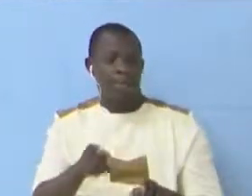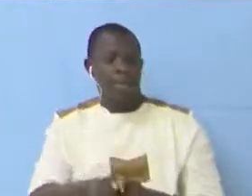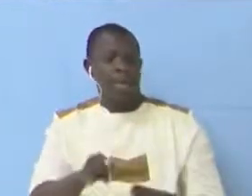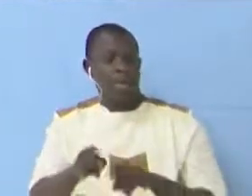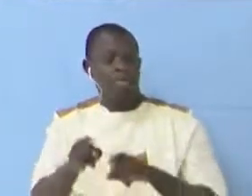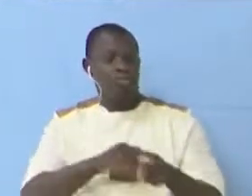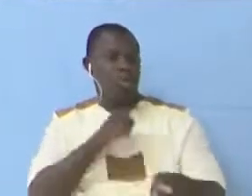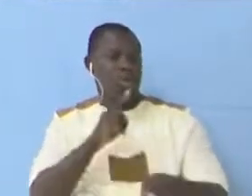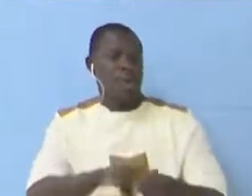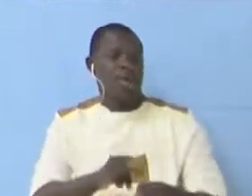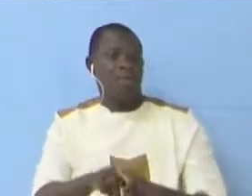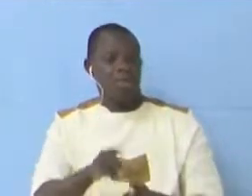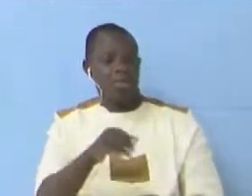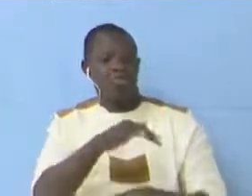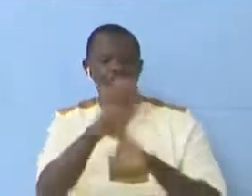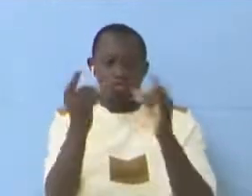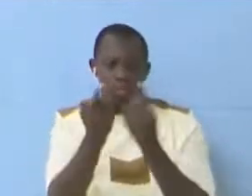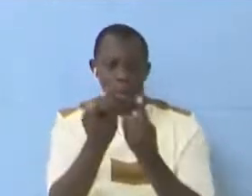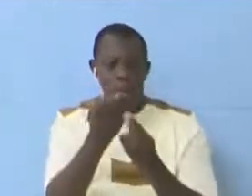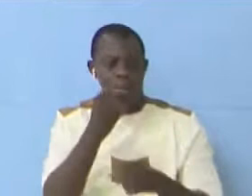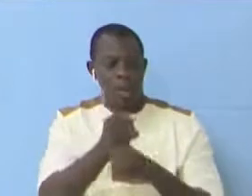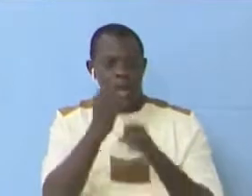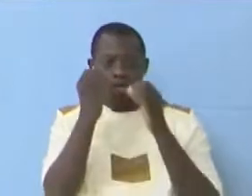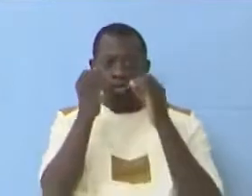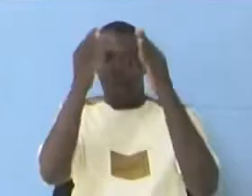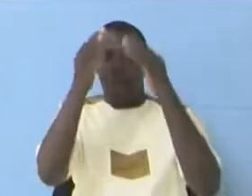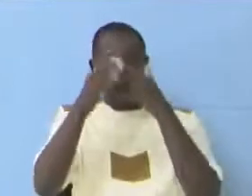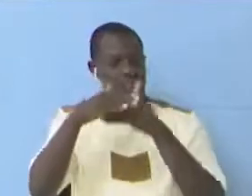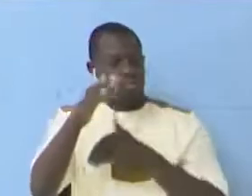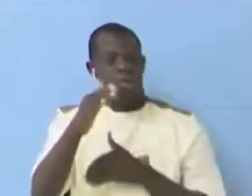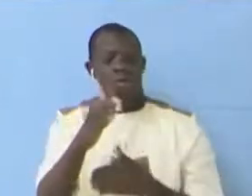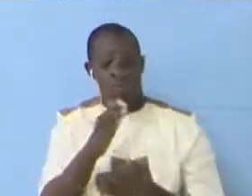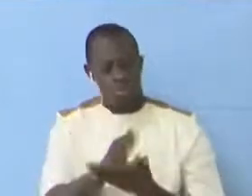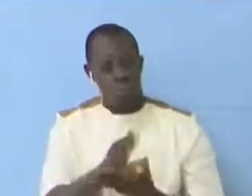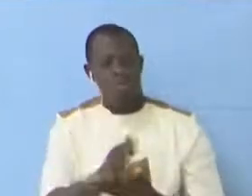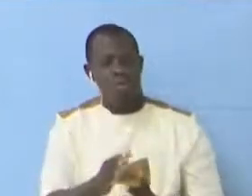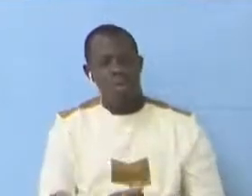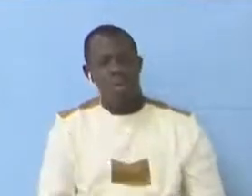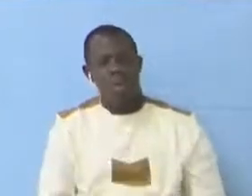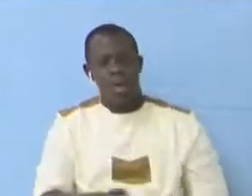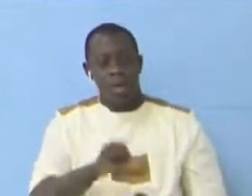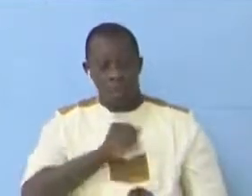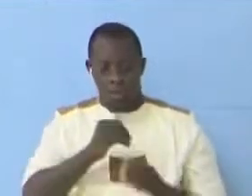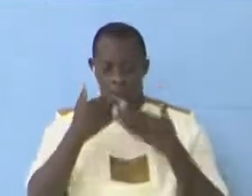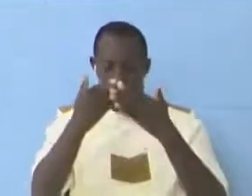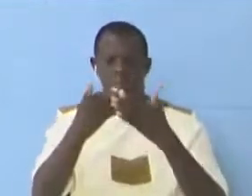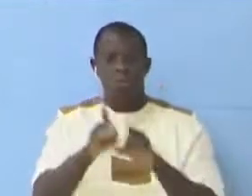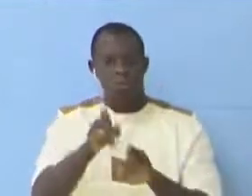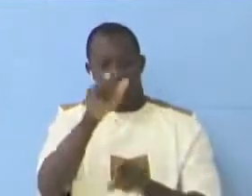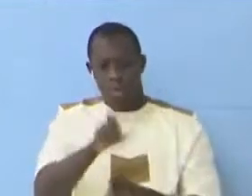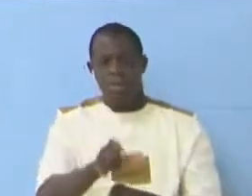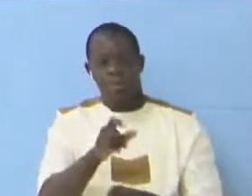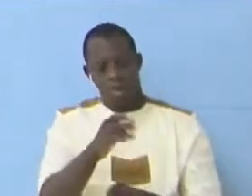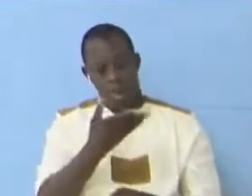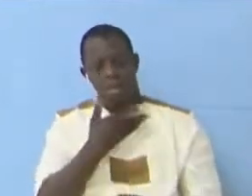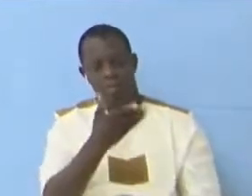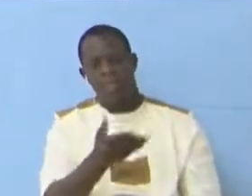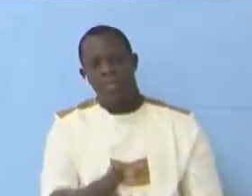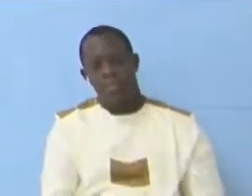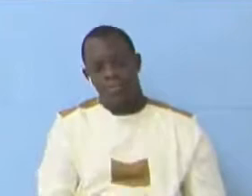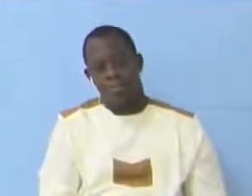quite honestly miraculous. Police la wala si soldar gi la joge. He told me it was a sergeant.